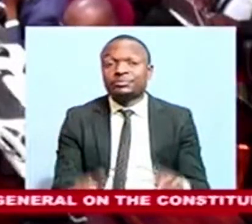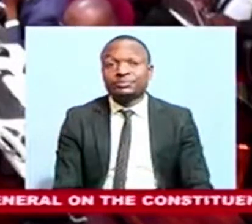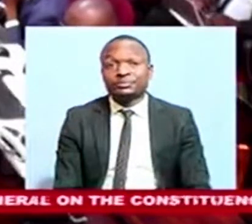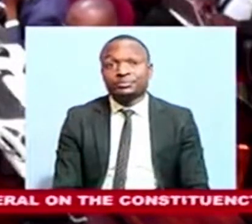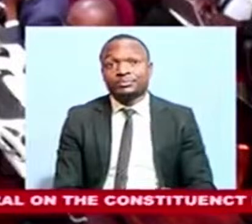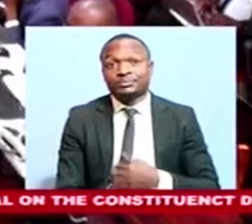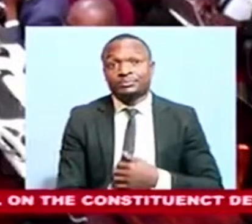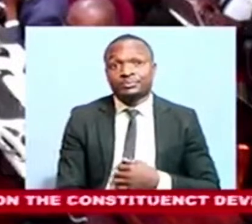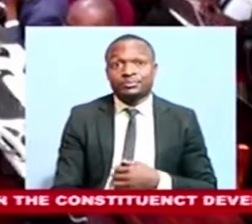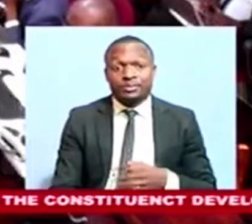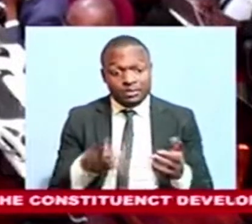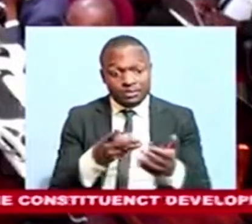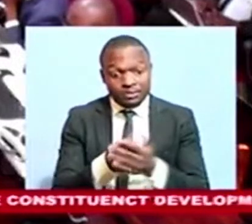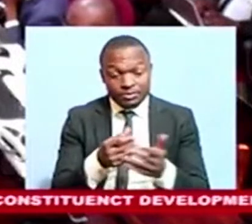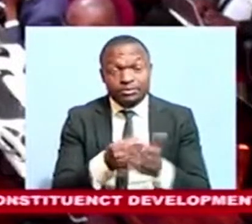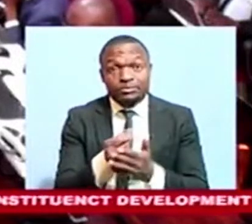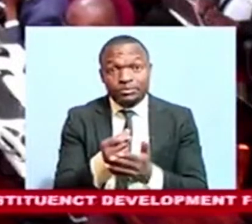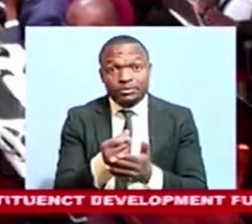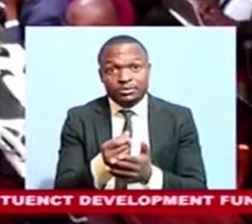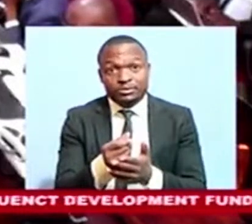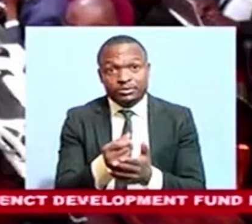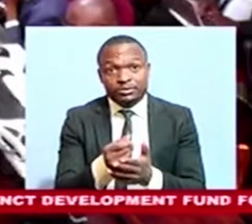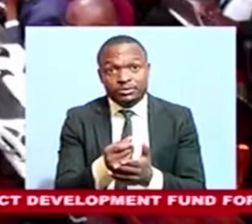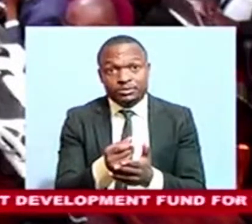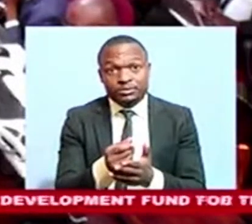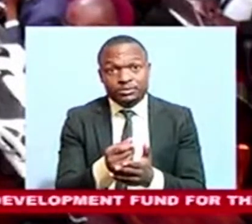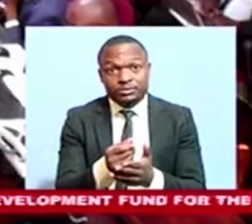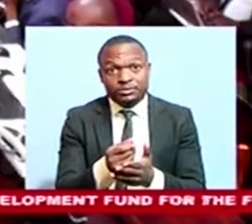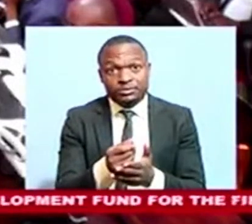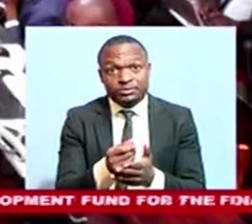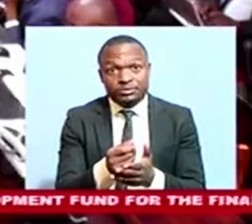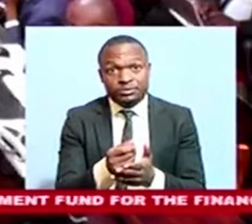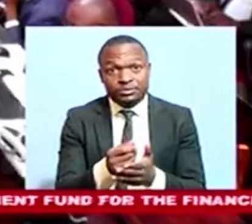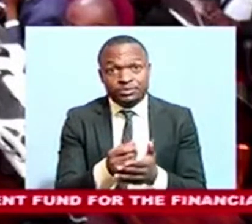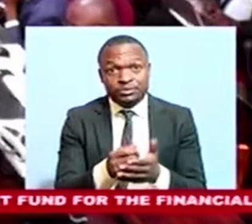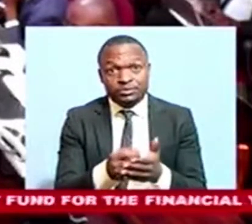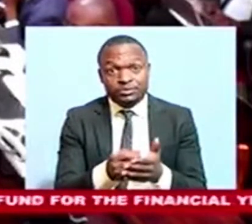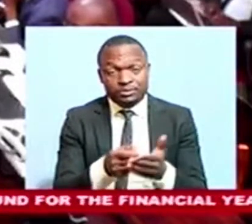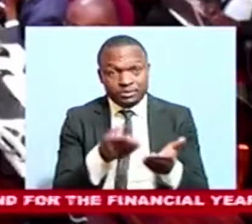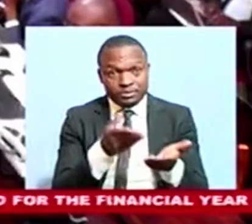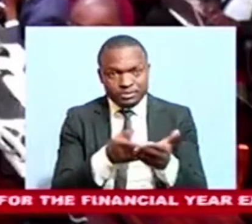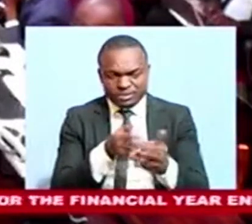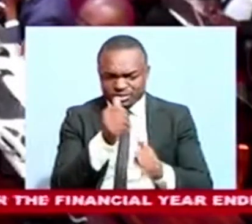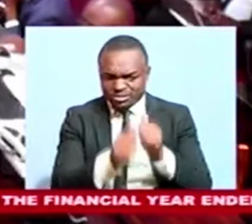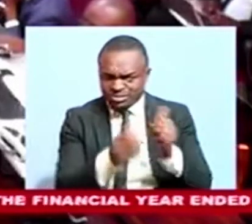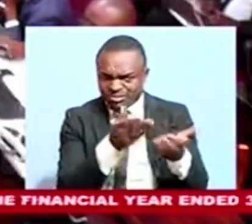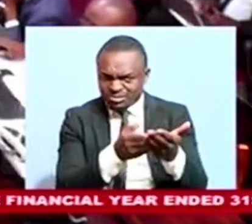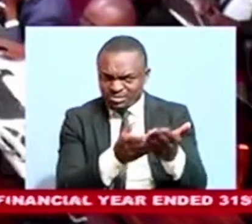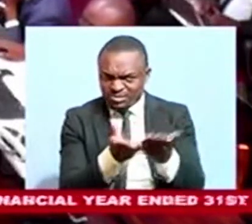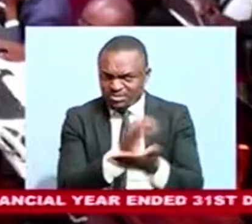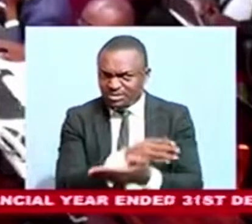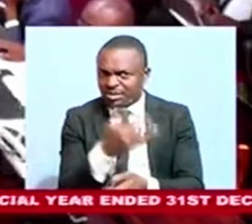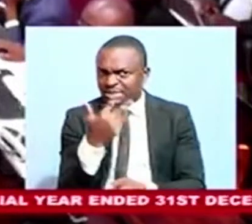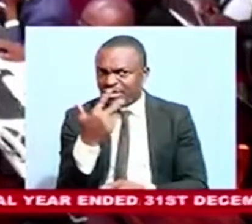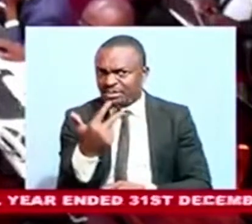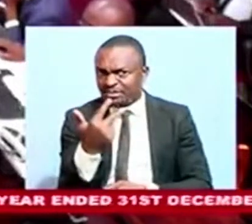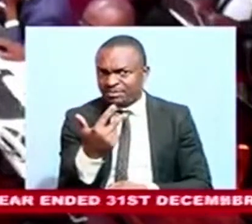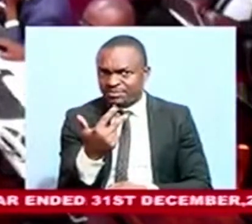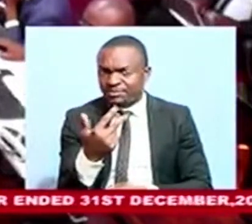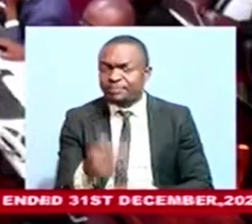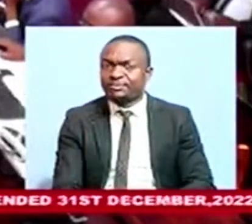the financial closure. The financial closure. Is it this one which is on page 3?